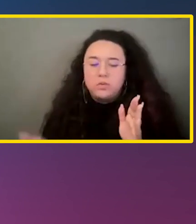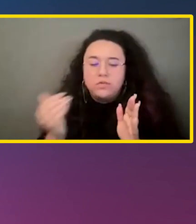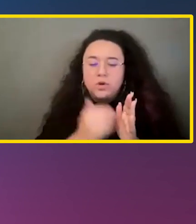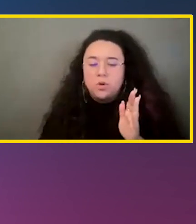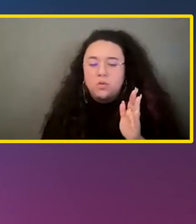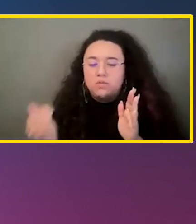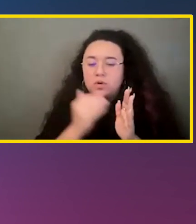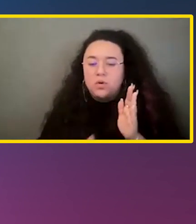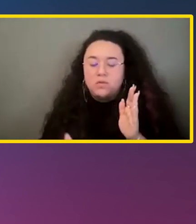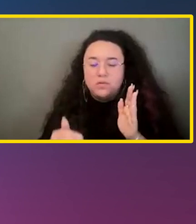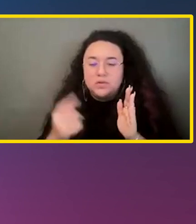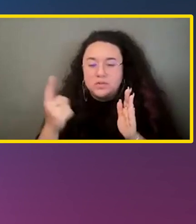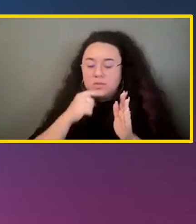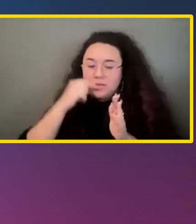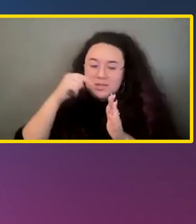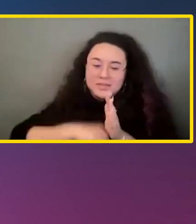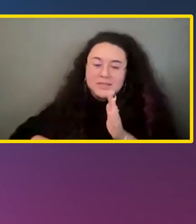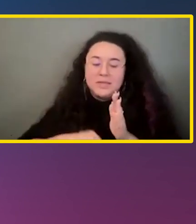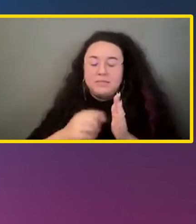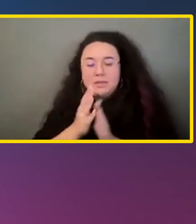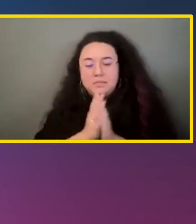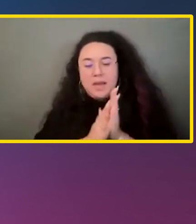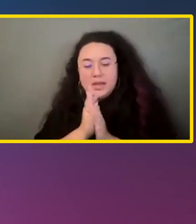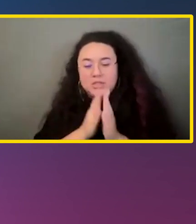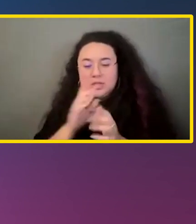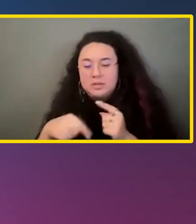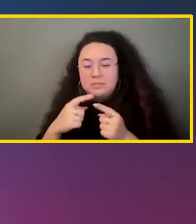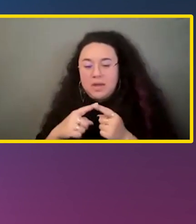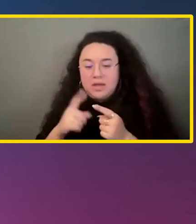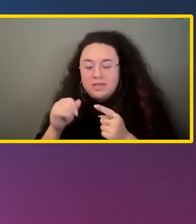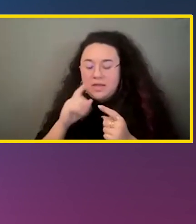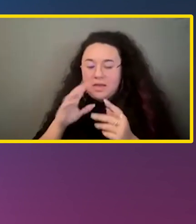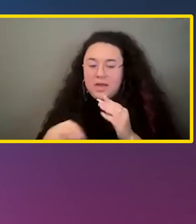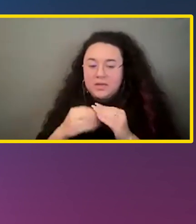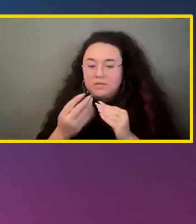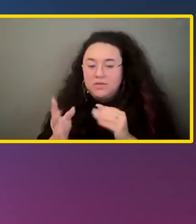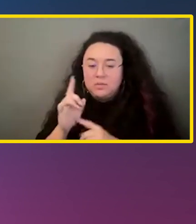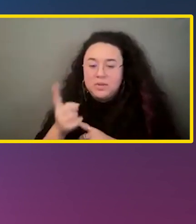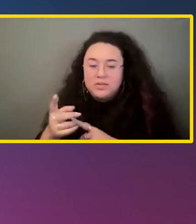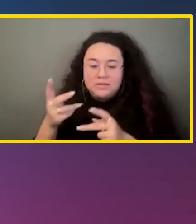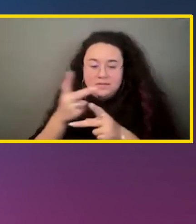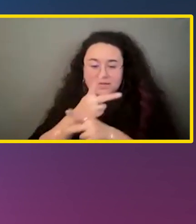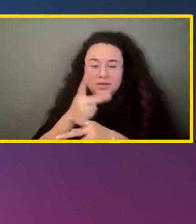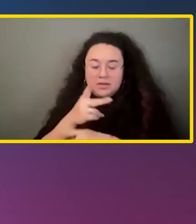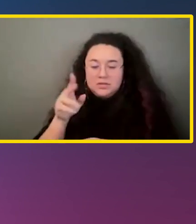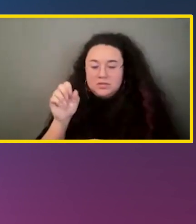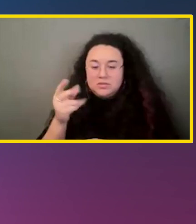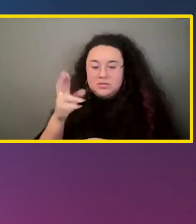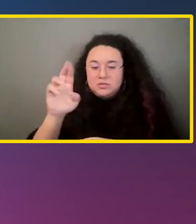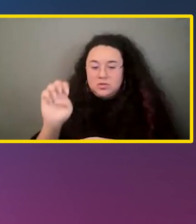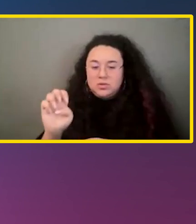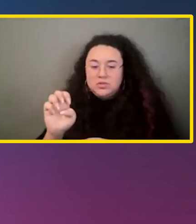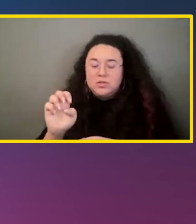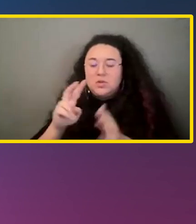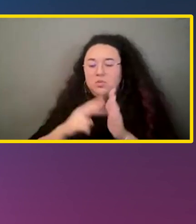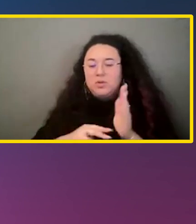and over. So if there's something you're deeply passionate about, you know, take those extra few minutes to find the source and read